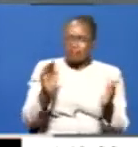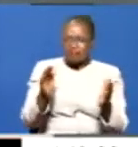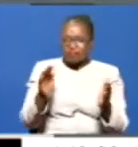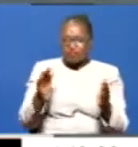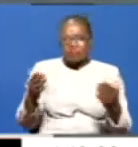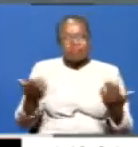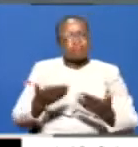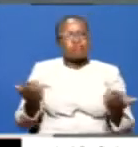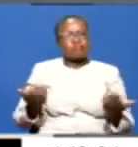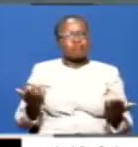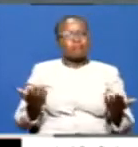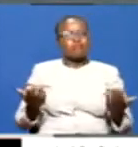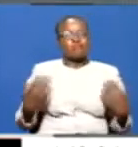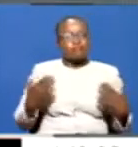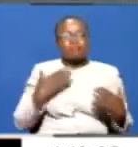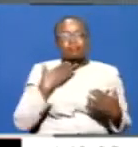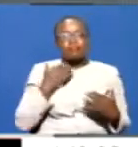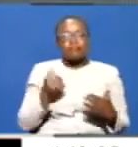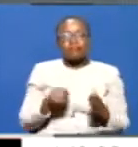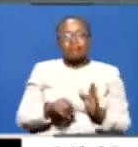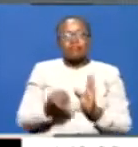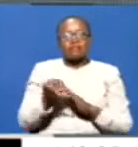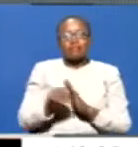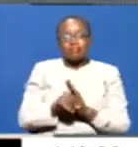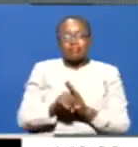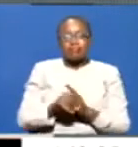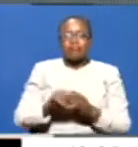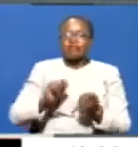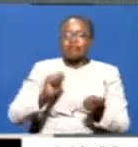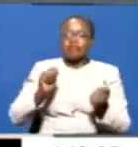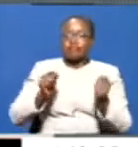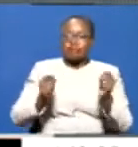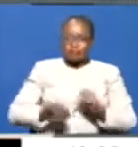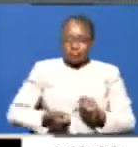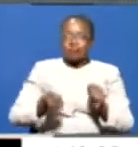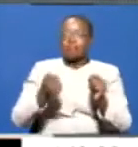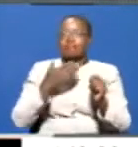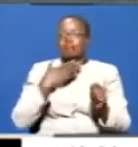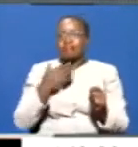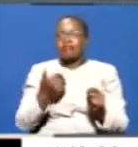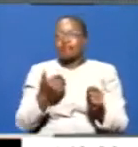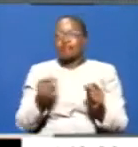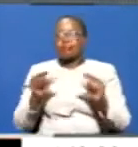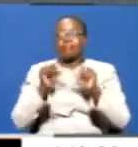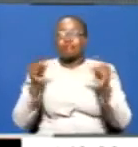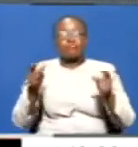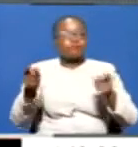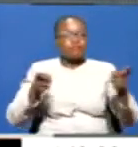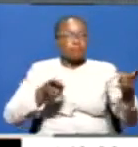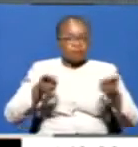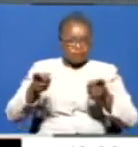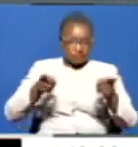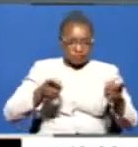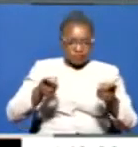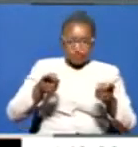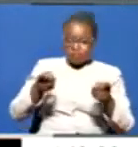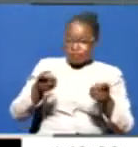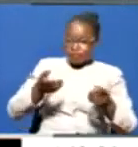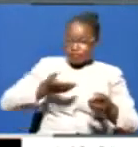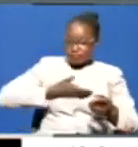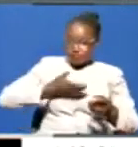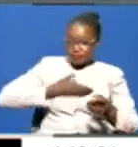the people wanted the state restructured. They wanted to have greater control of their own